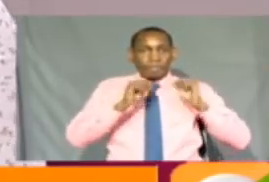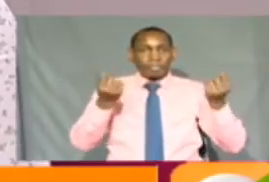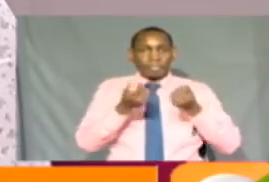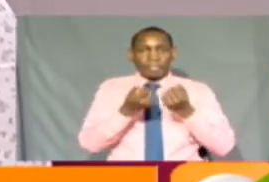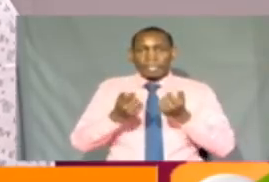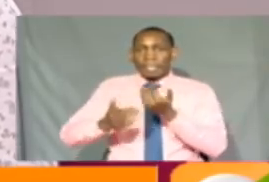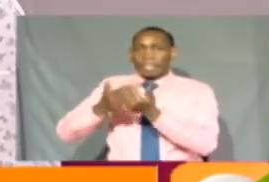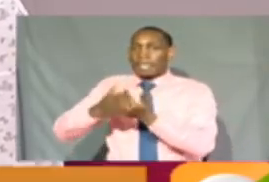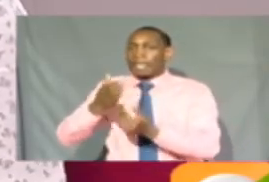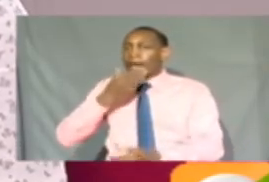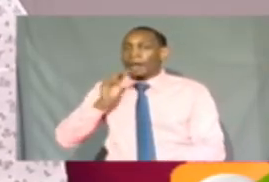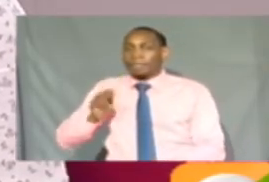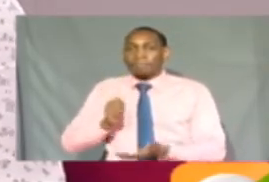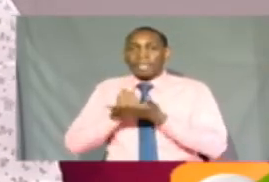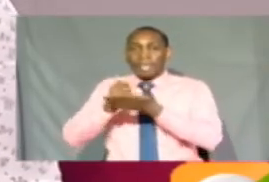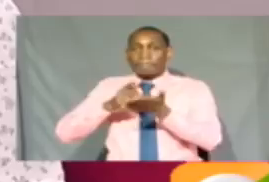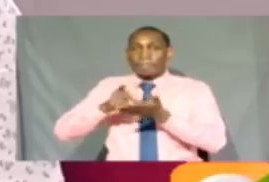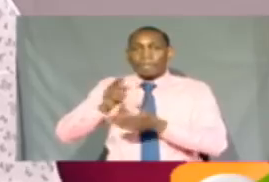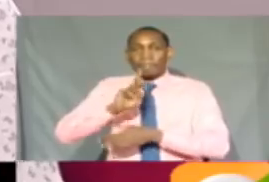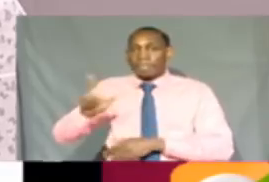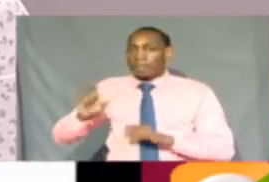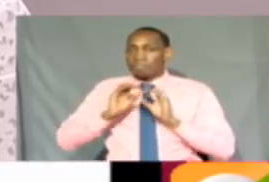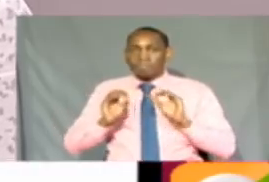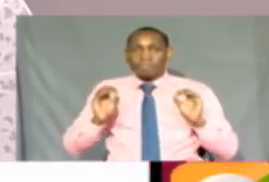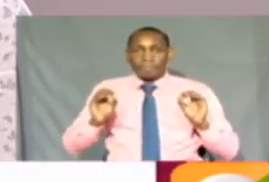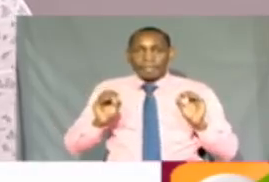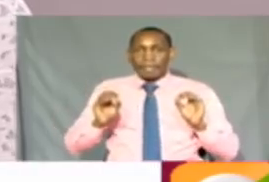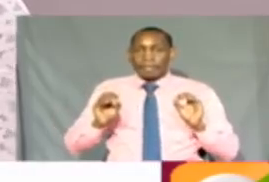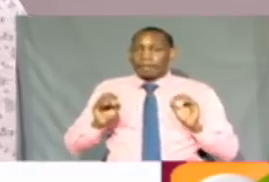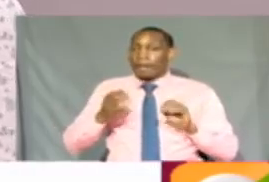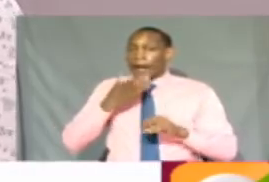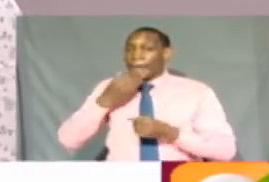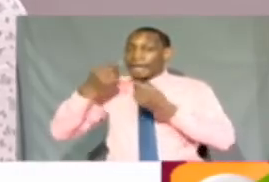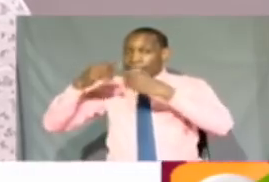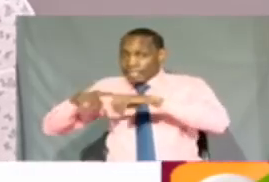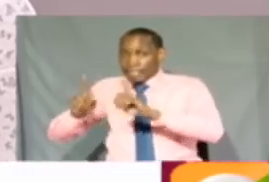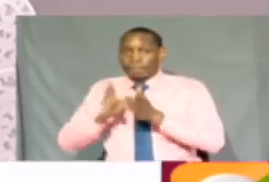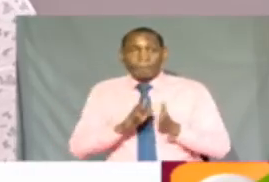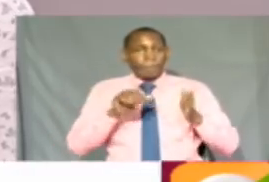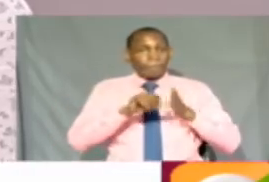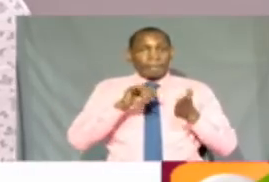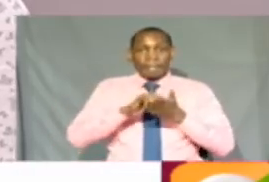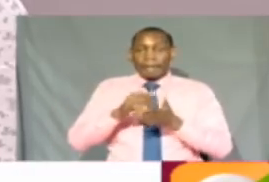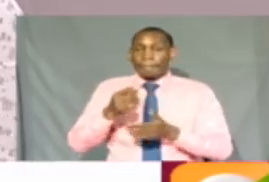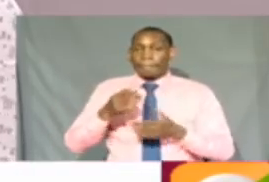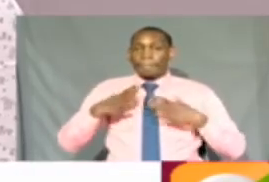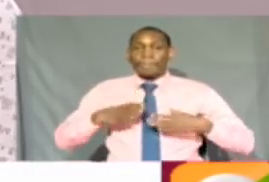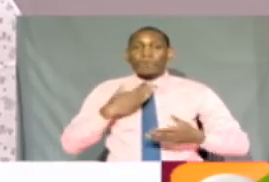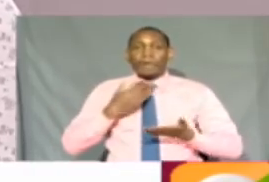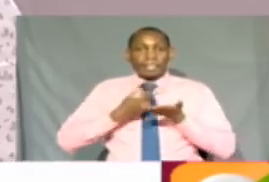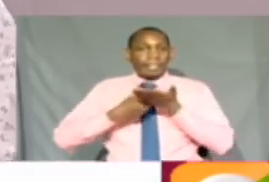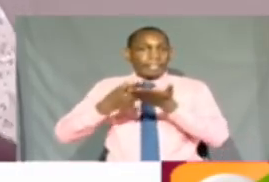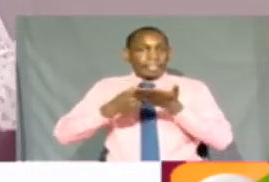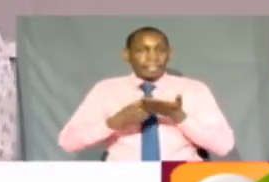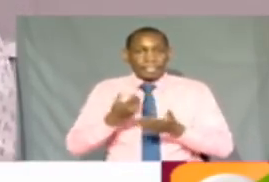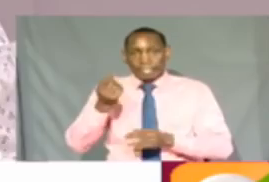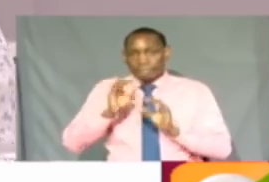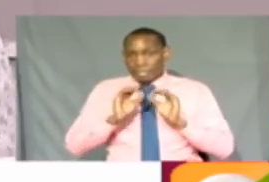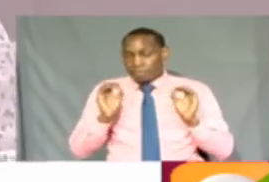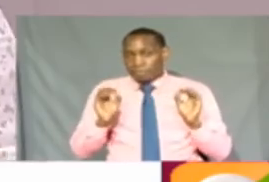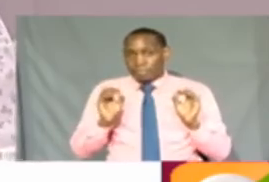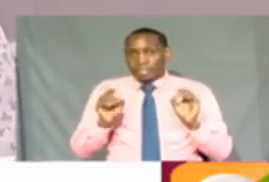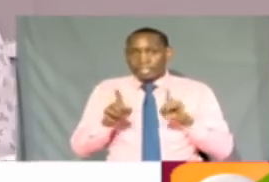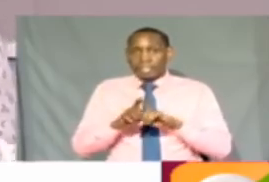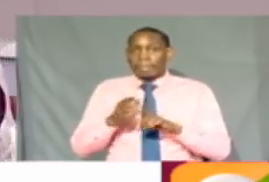Lea Monaume, I'm not going to help you pay bills, you're the man. And that's the problem of people don't want to discuss finances. And a man thinks having money